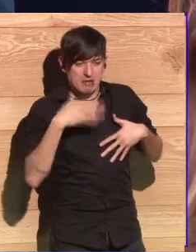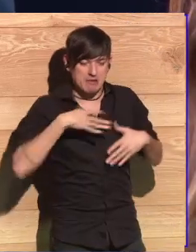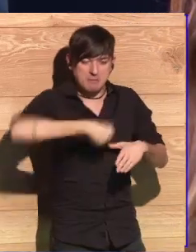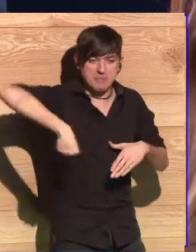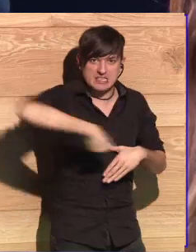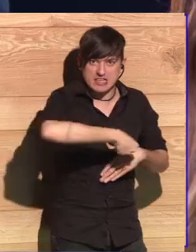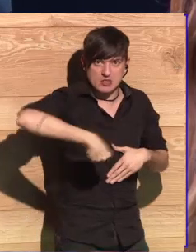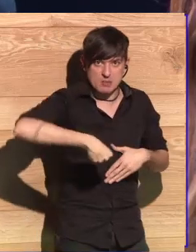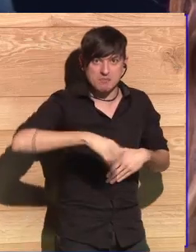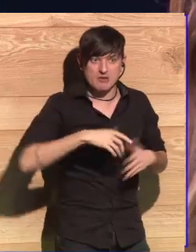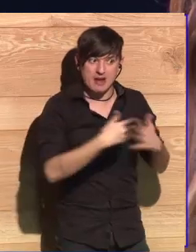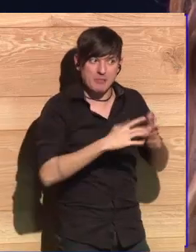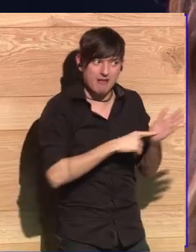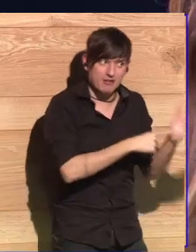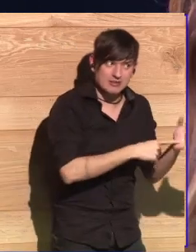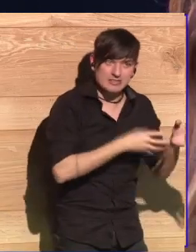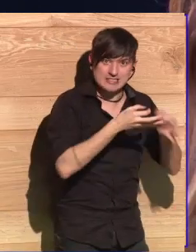on the end of the ironing board.